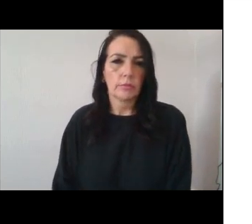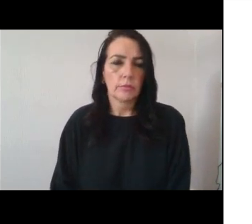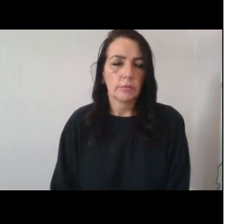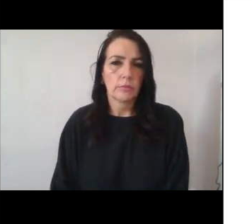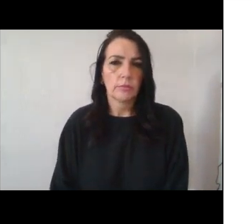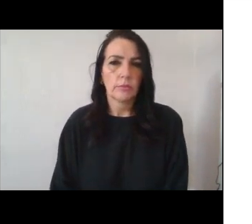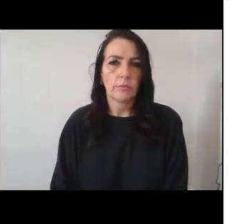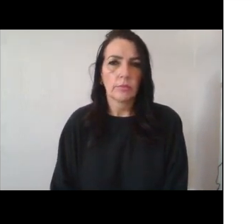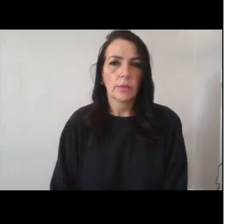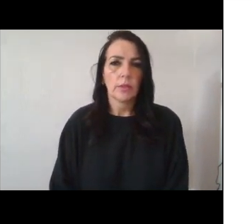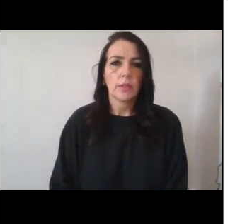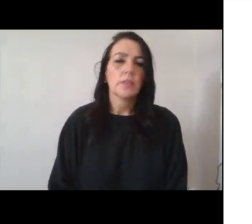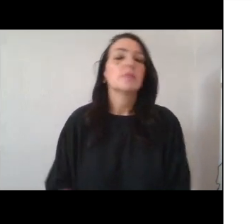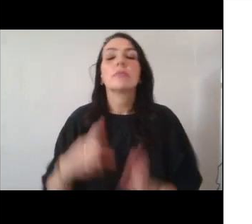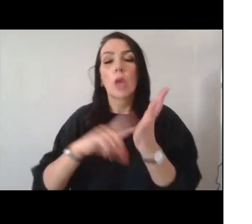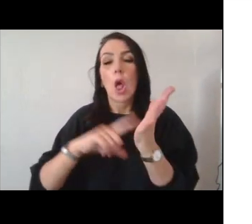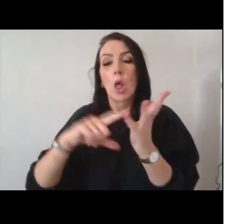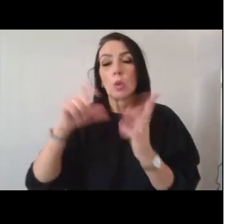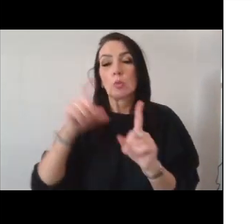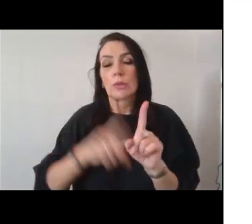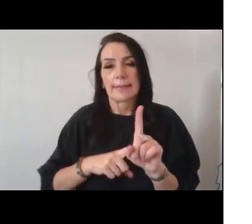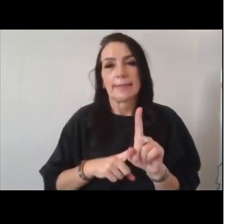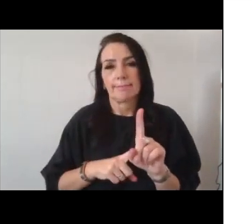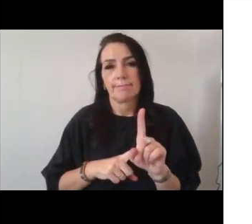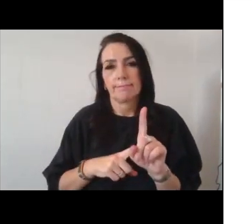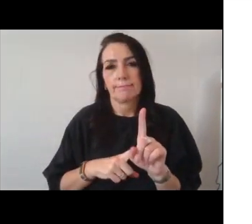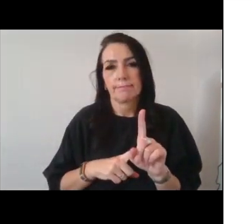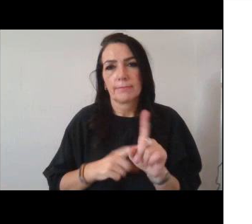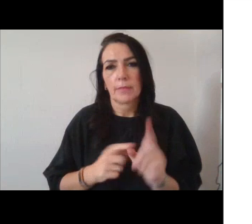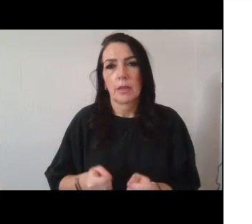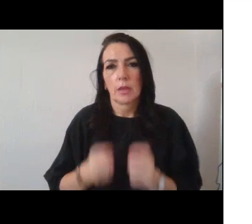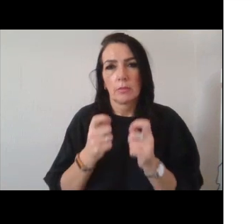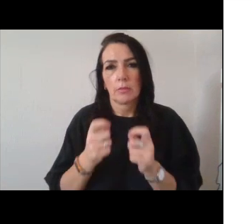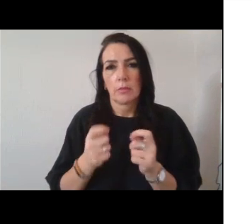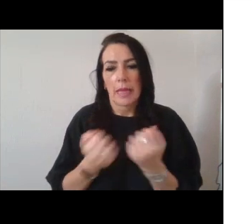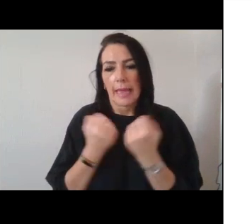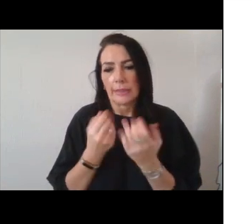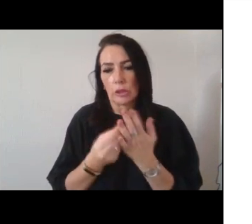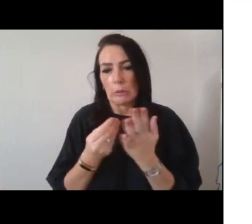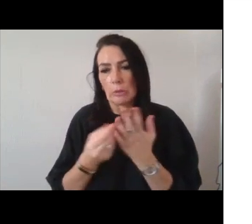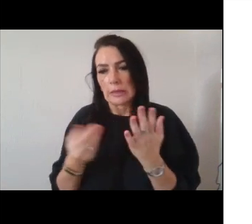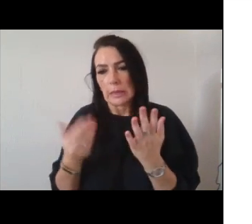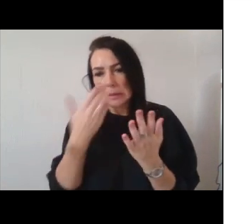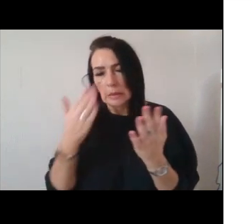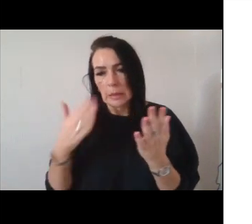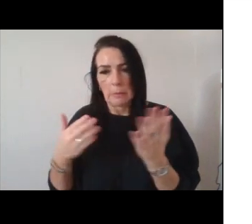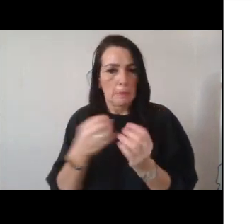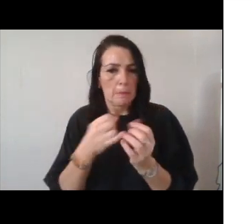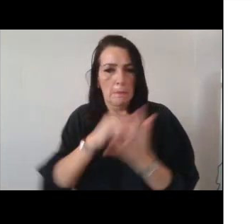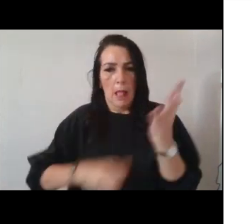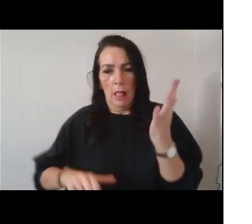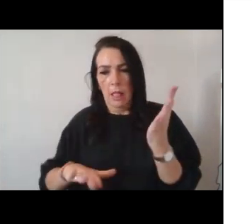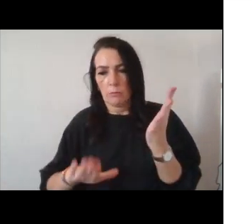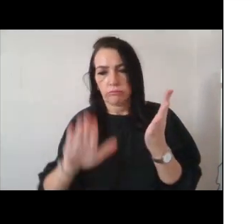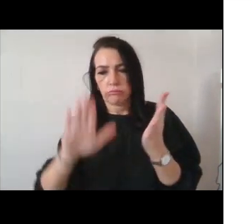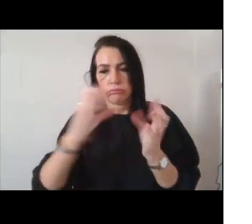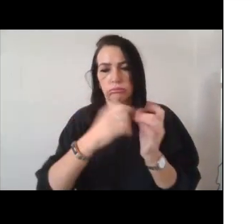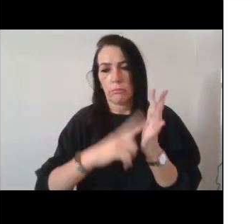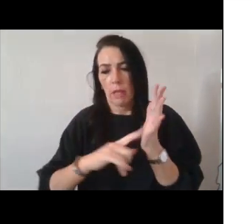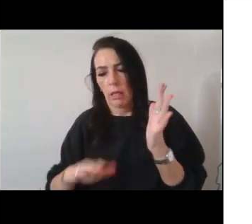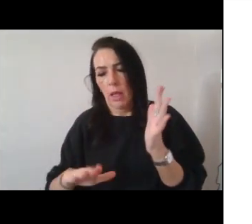Lucy just talked earlier about the upward trend in energy prices that we've seen over the past year or so. And while perhaps we're not where we